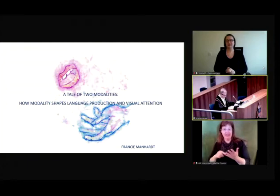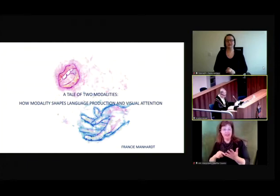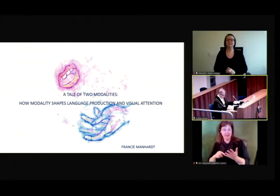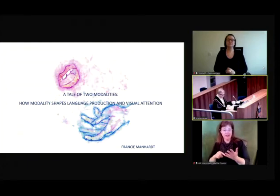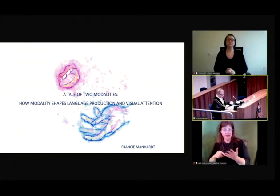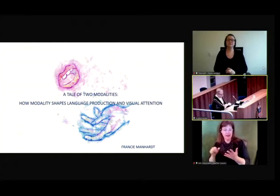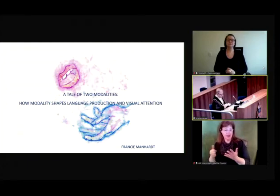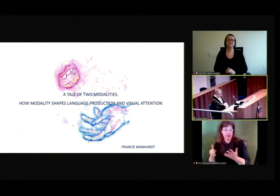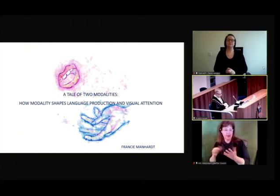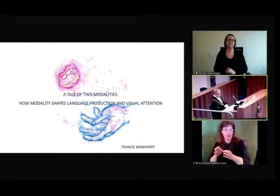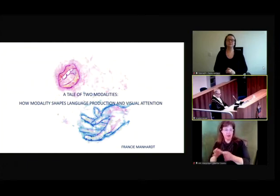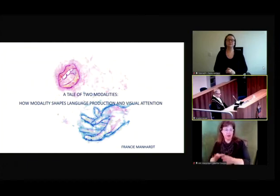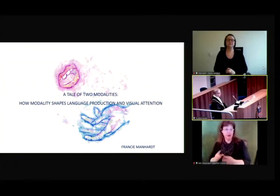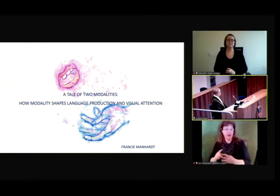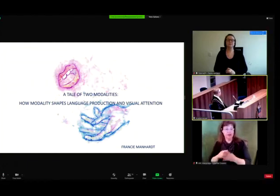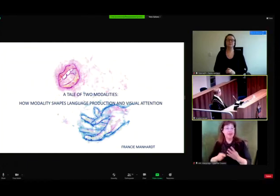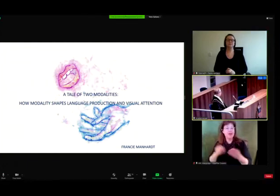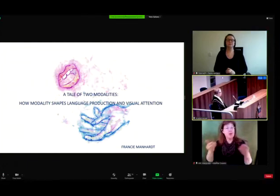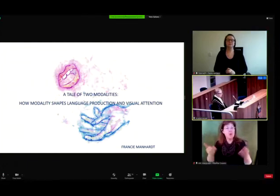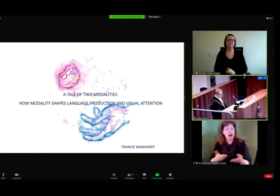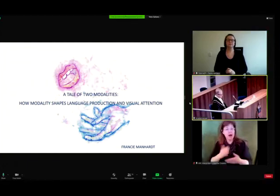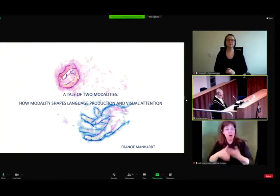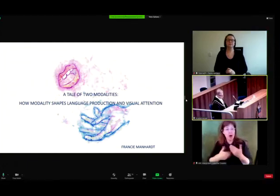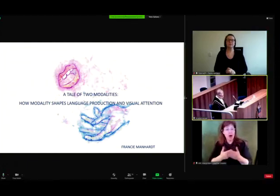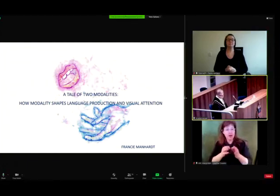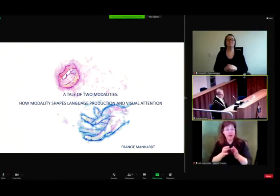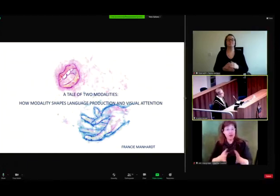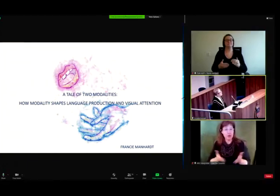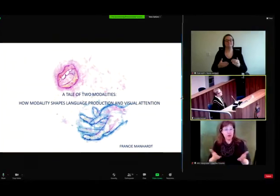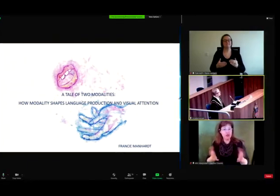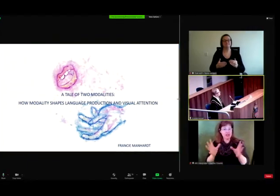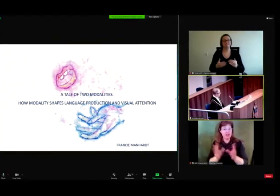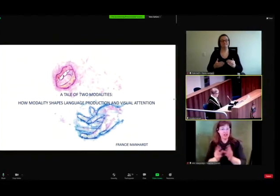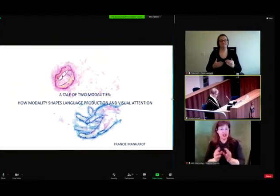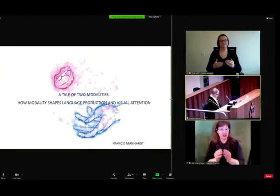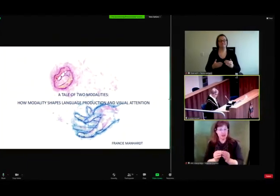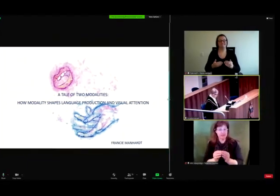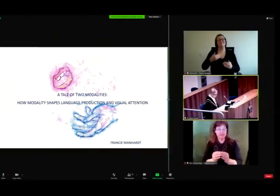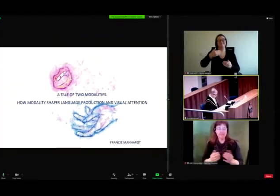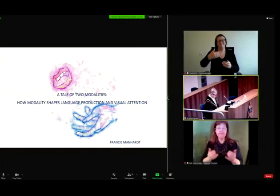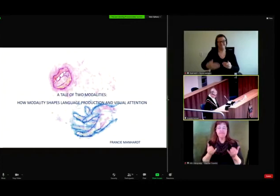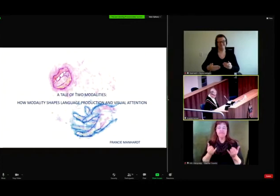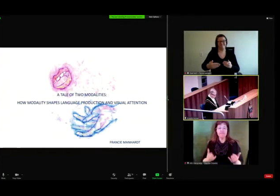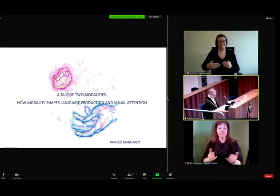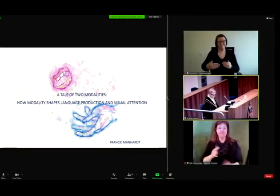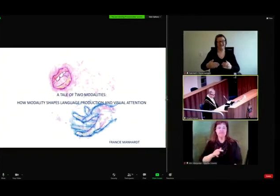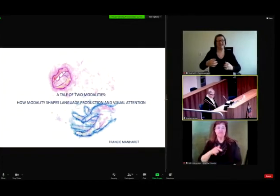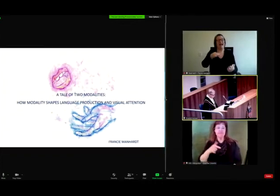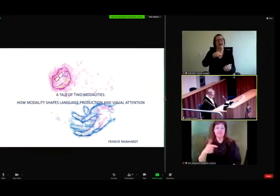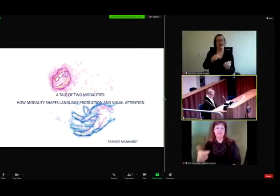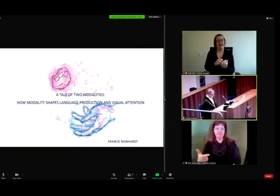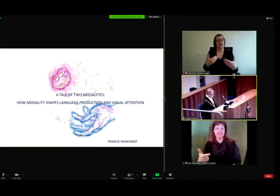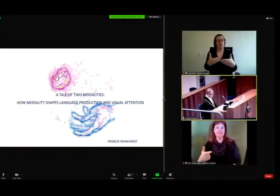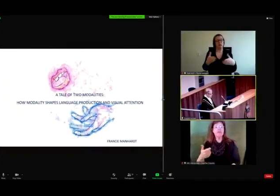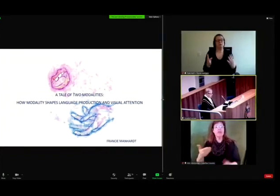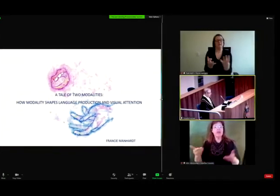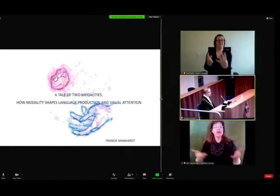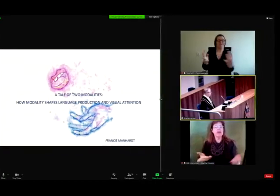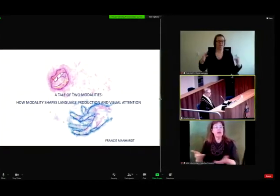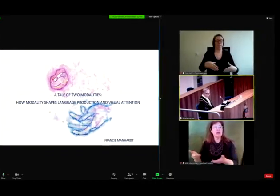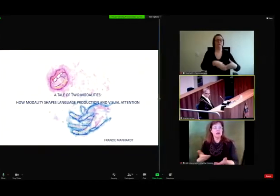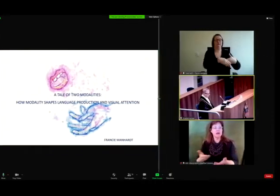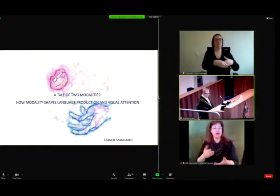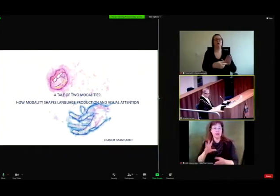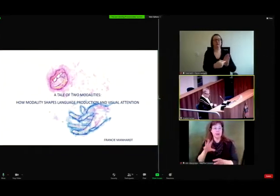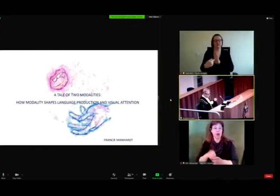session. In turn, I will present the members of the examination board. Before that,